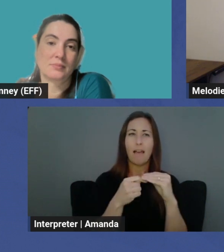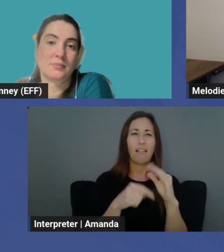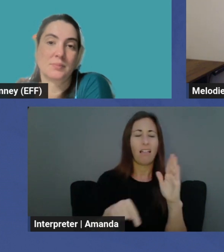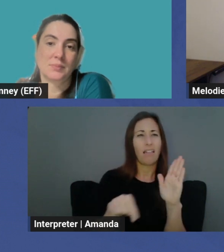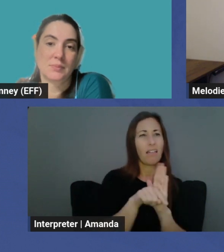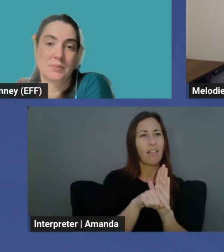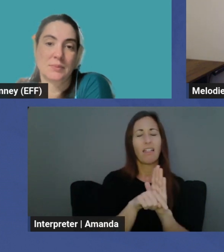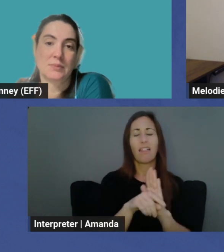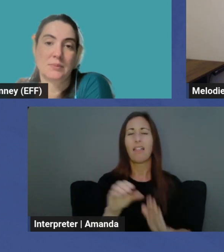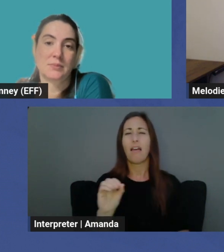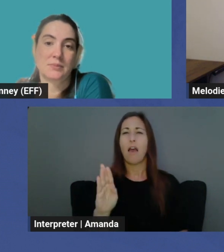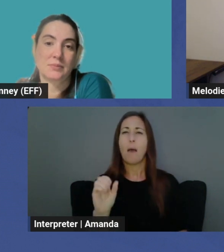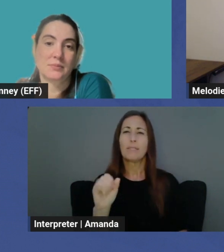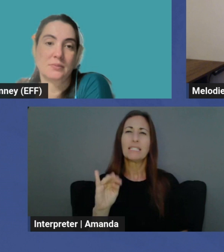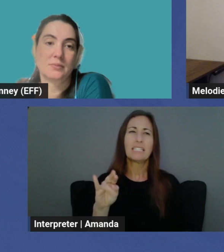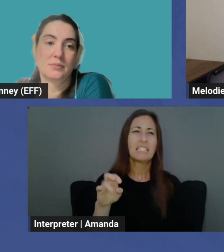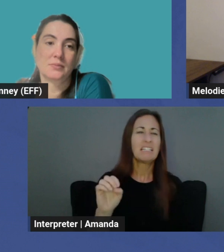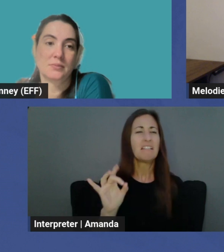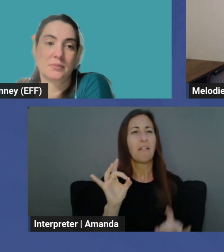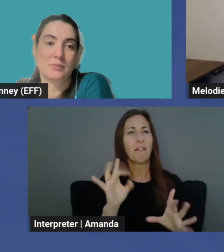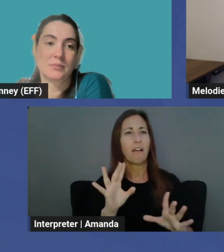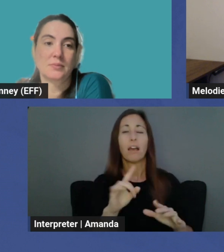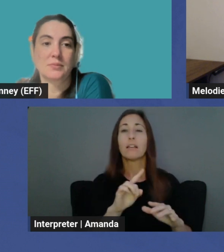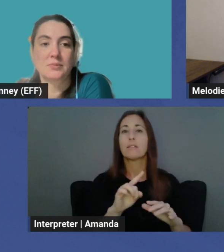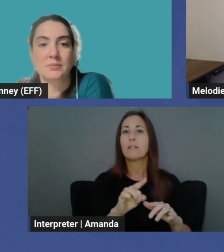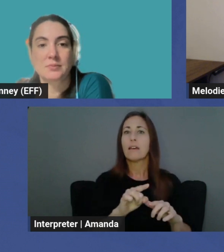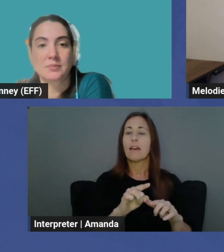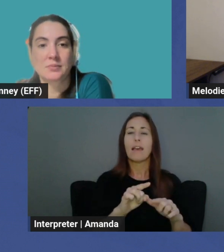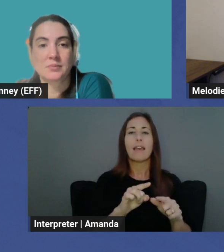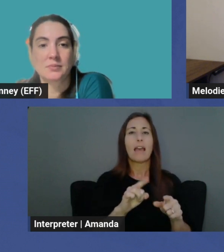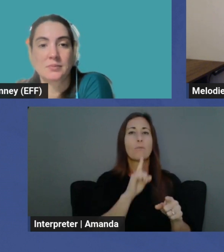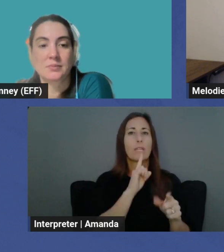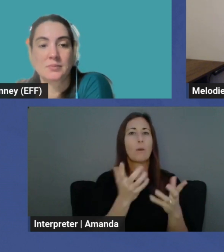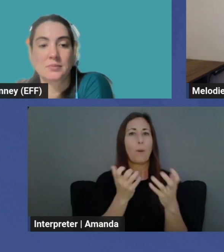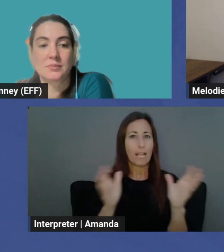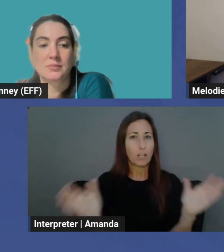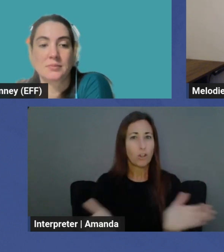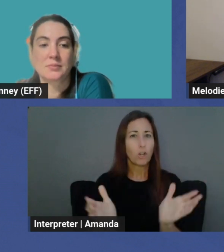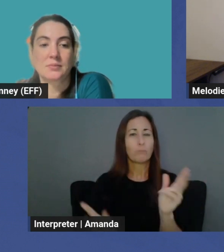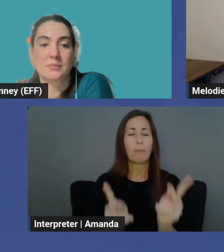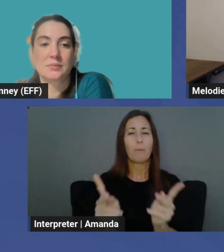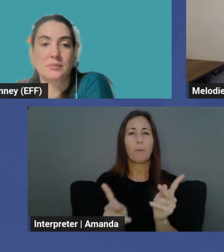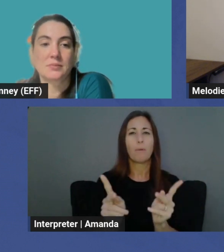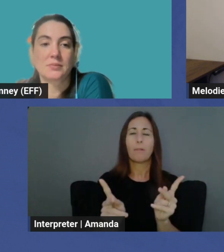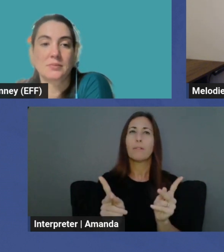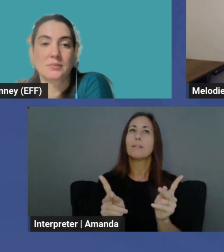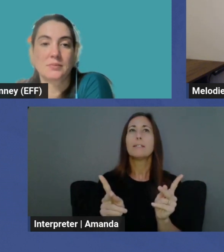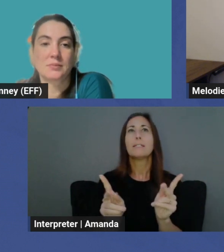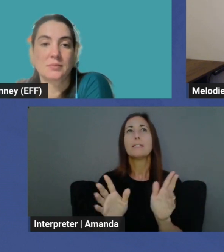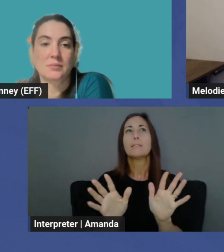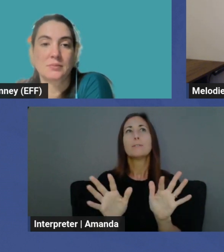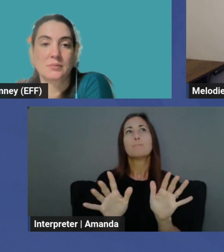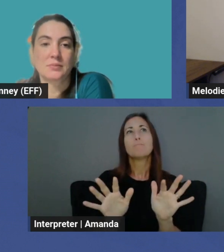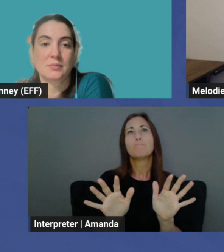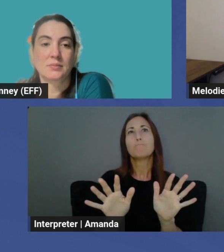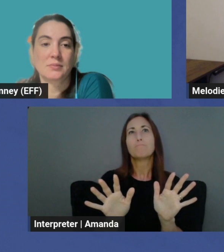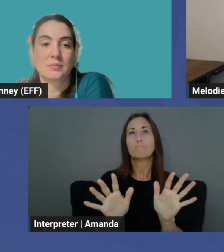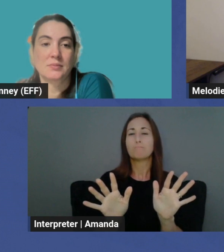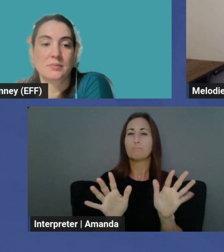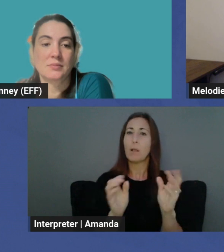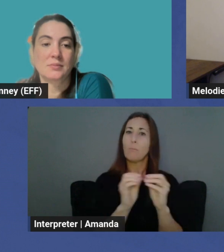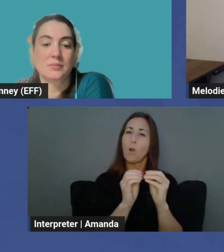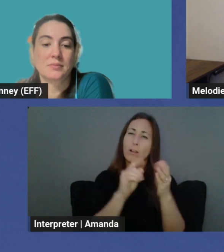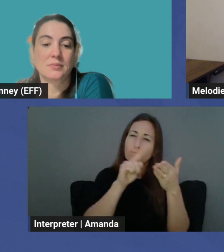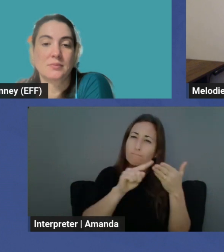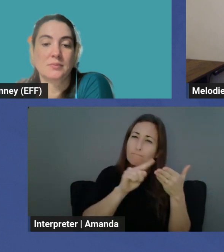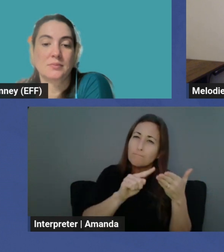obscene and things like that. And I really want to encourage folks to take a deeper dive into